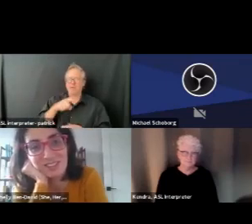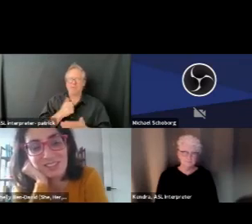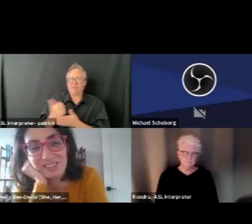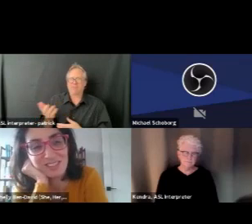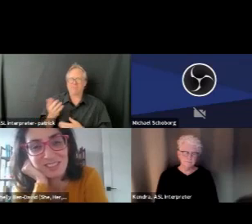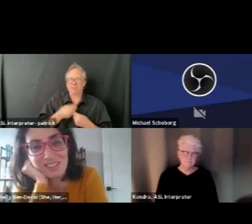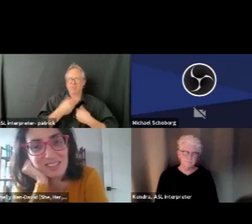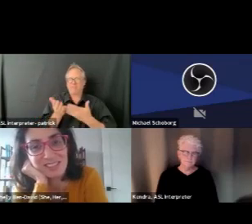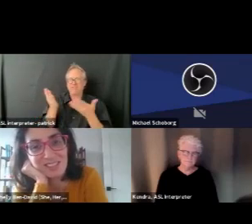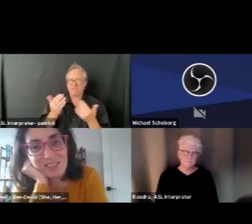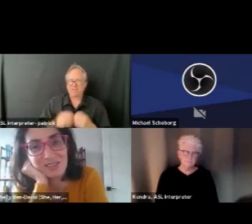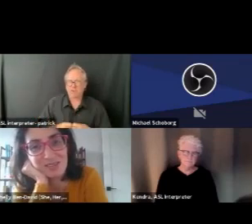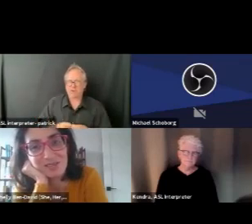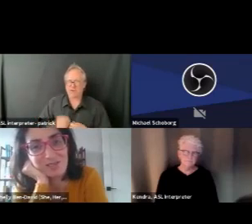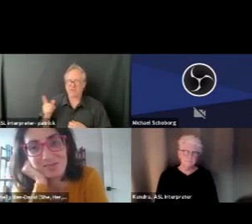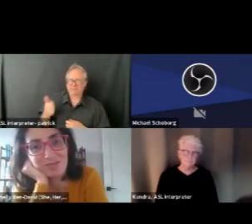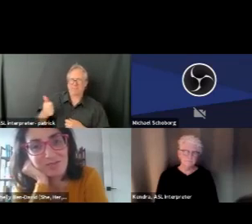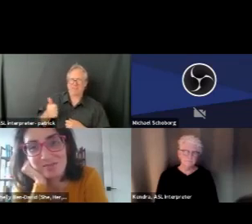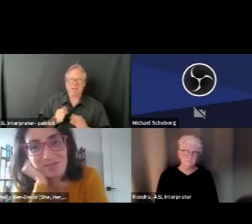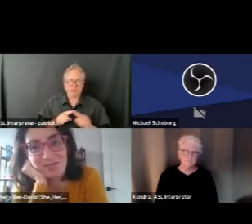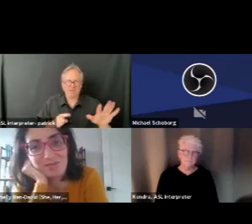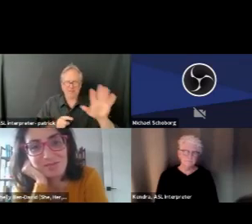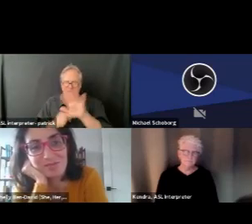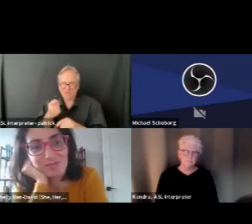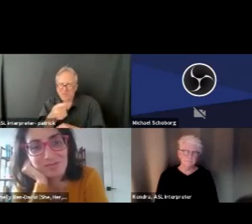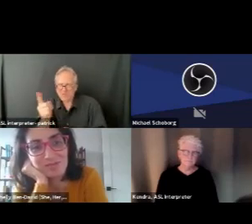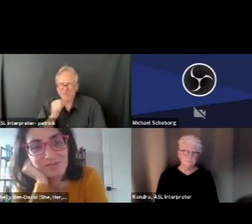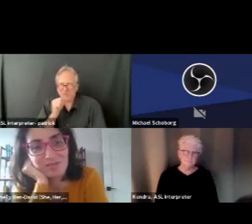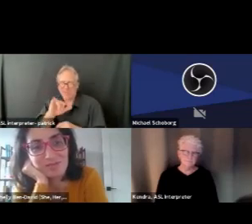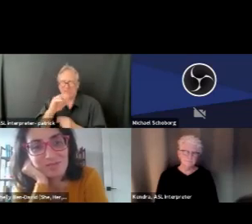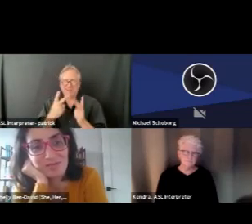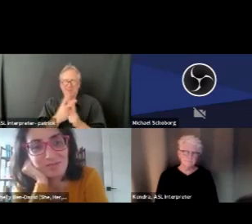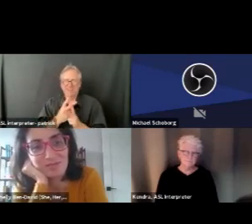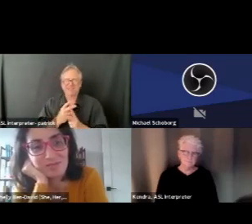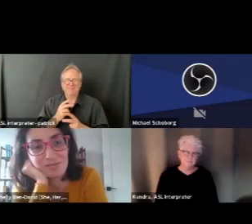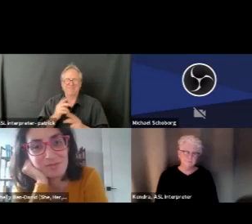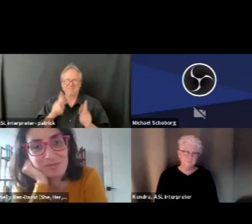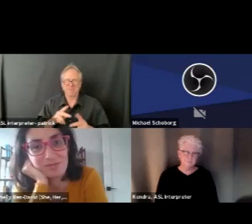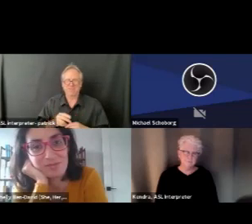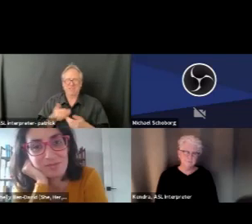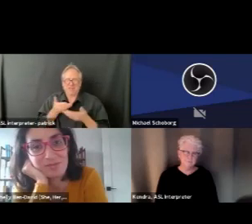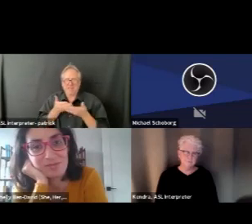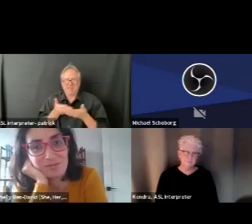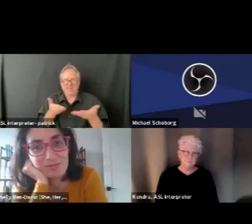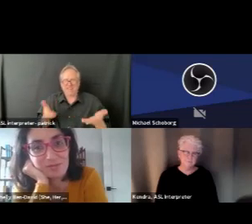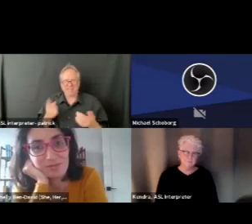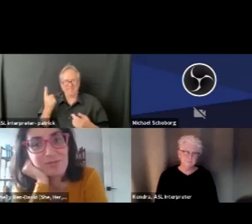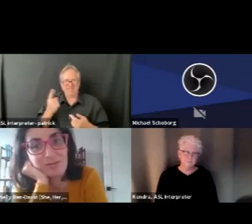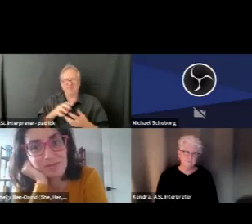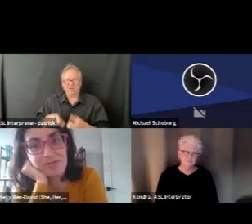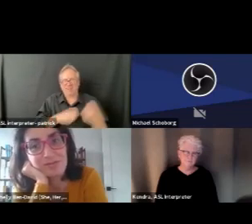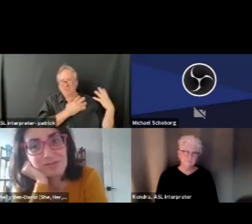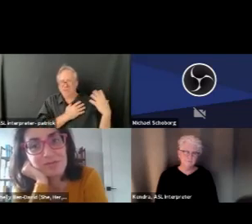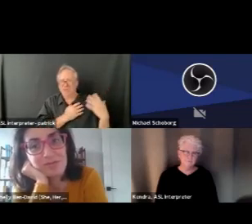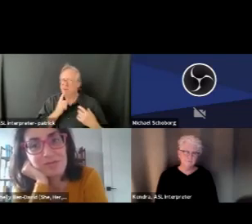please, I'm pretty sure no one in here is one of those types of people, but, this is not something that I endorse